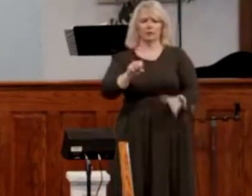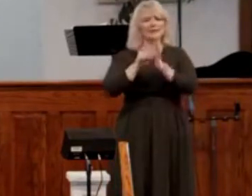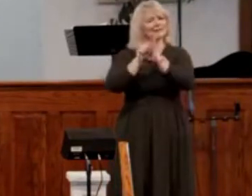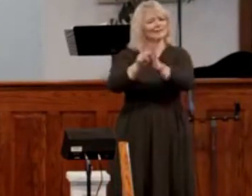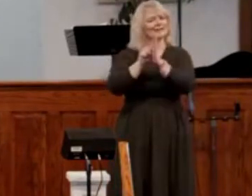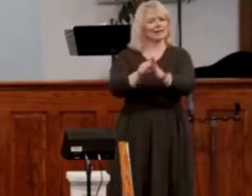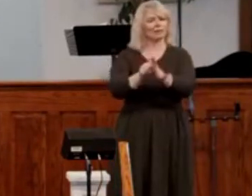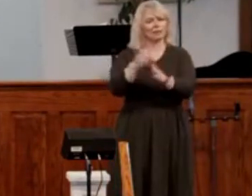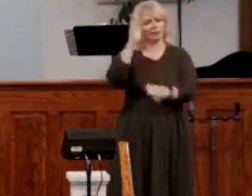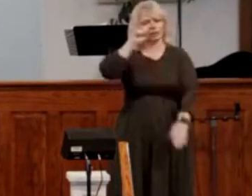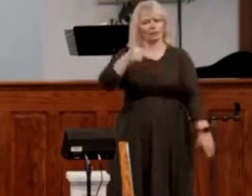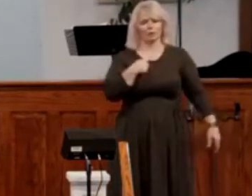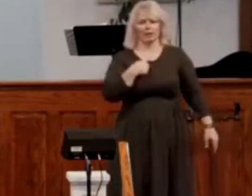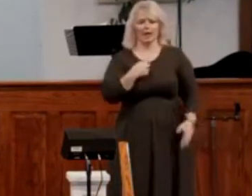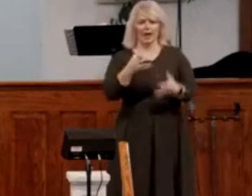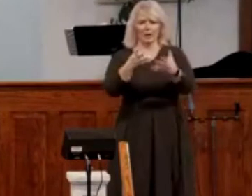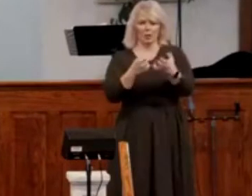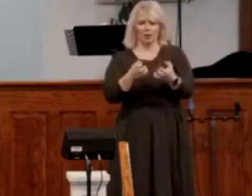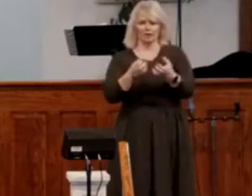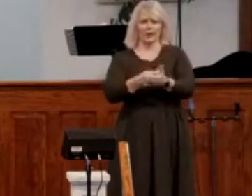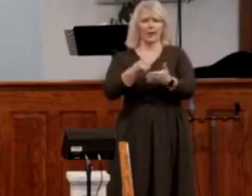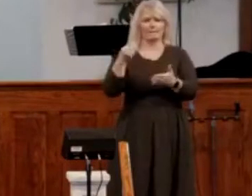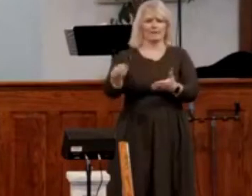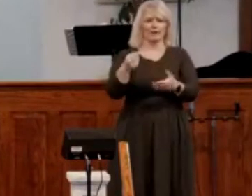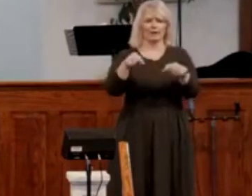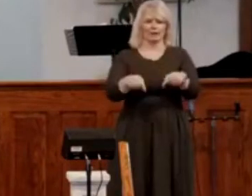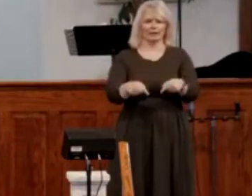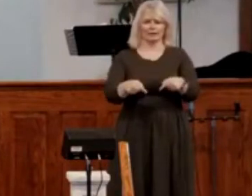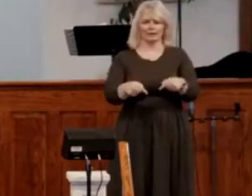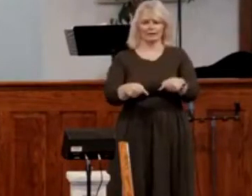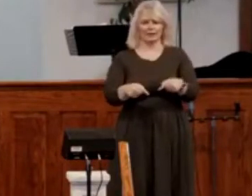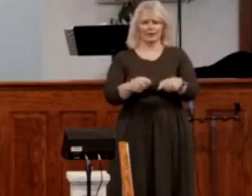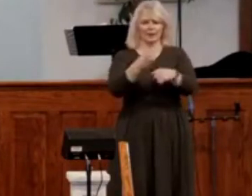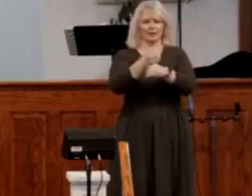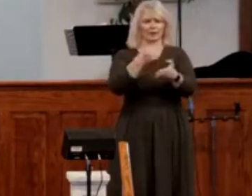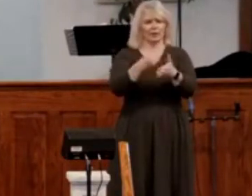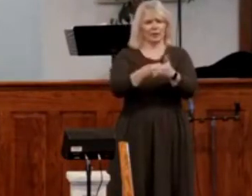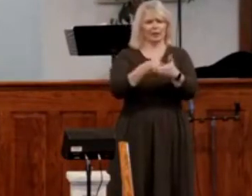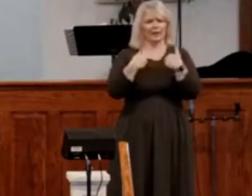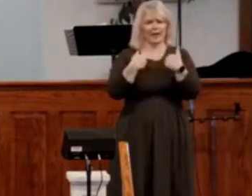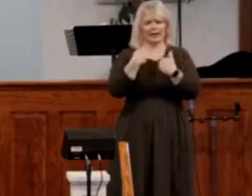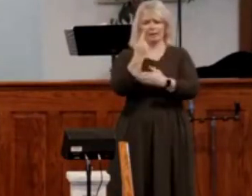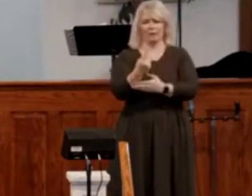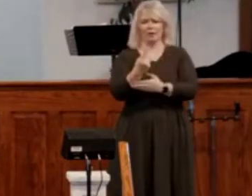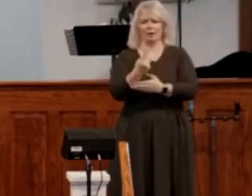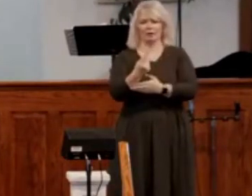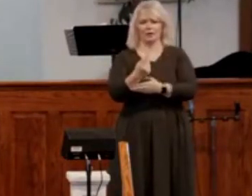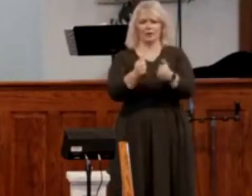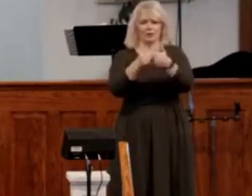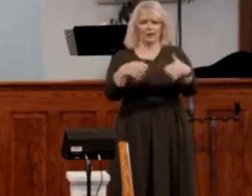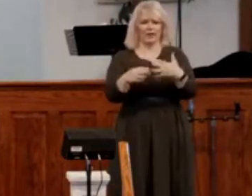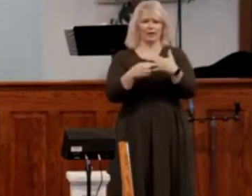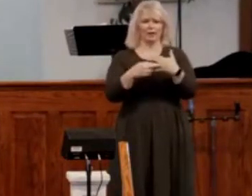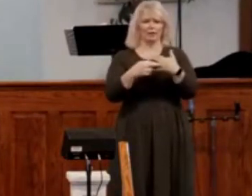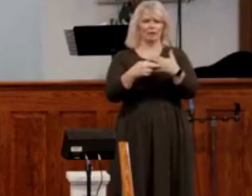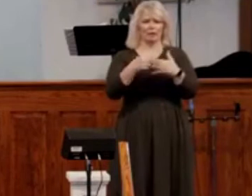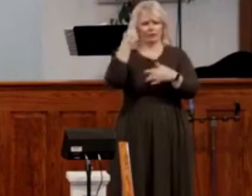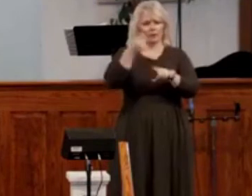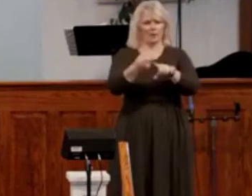And for me, I want to wear it. I bought this one. I spent extra money to get one so that I wouldn't go ringless for a